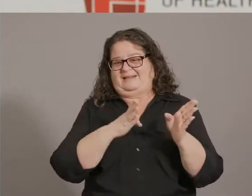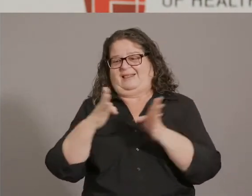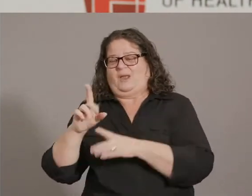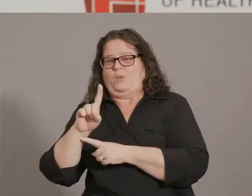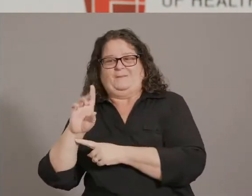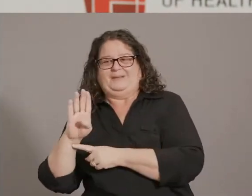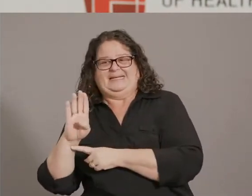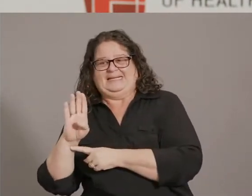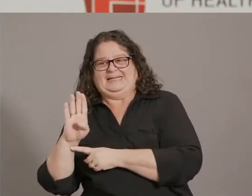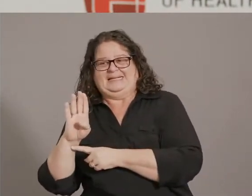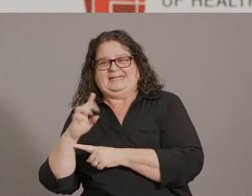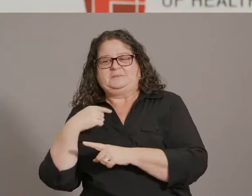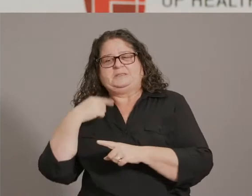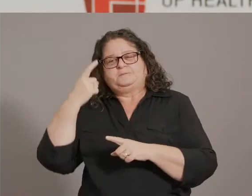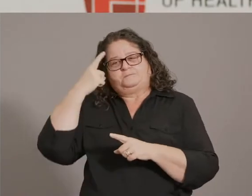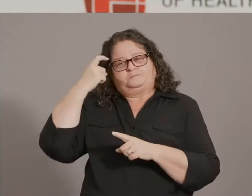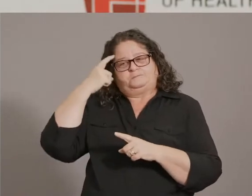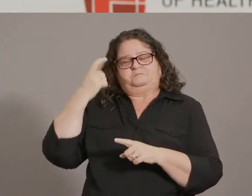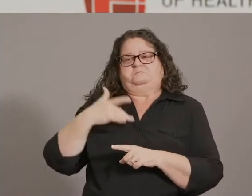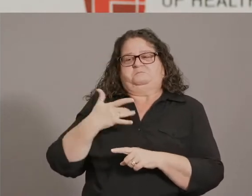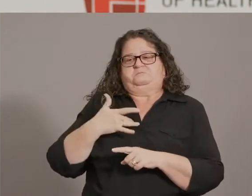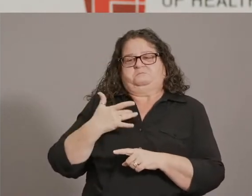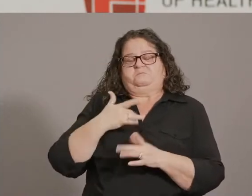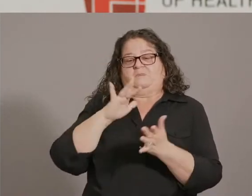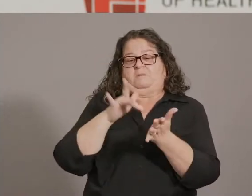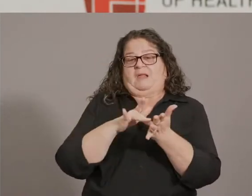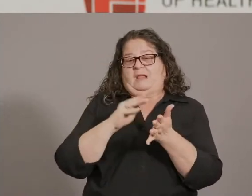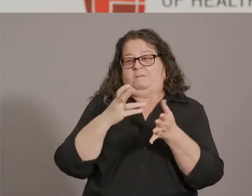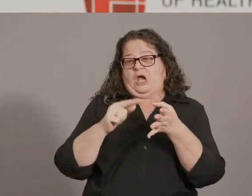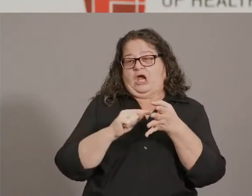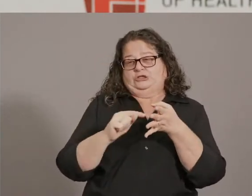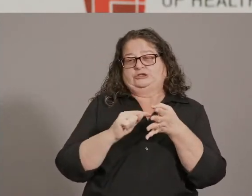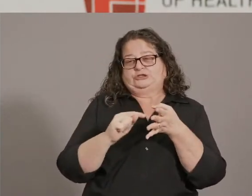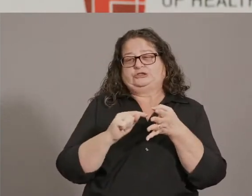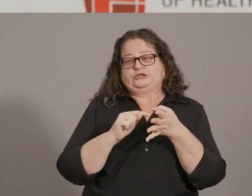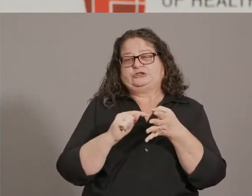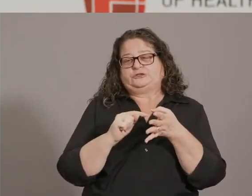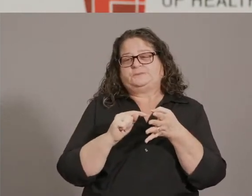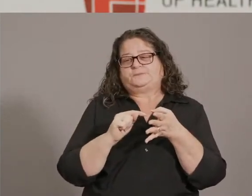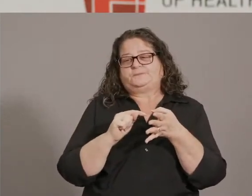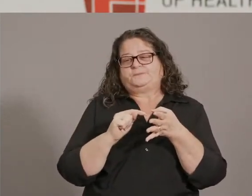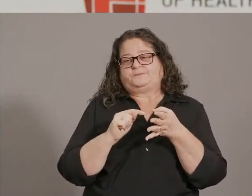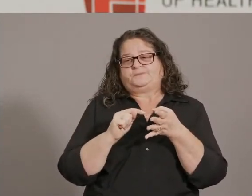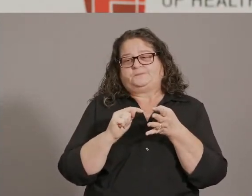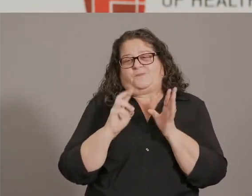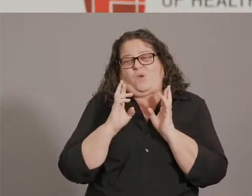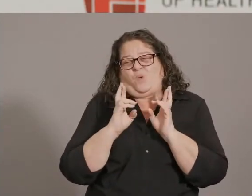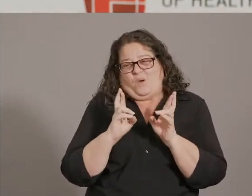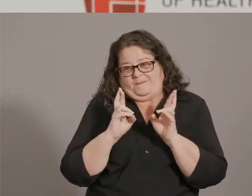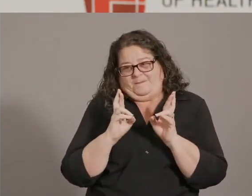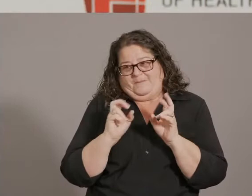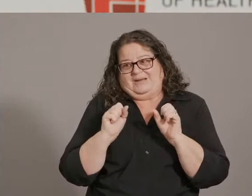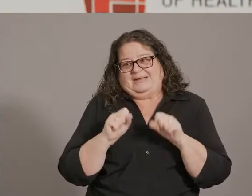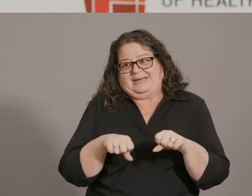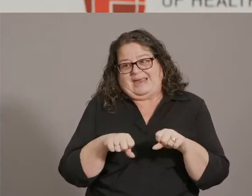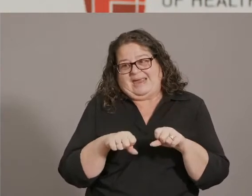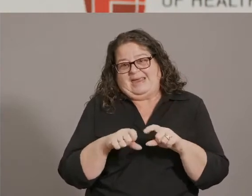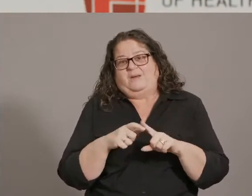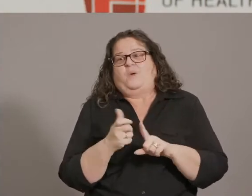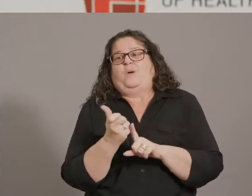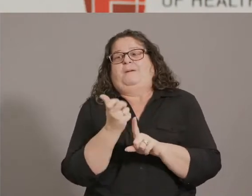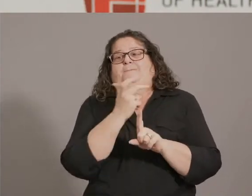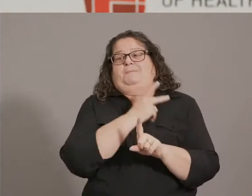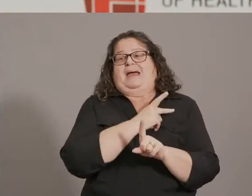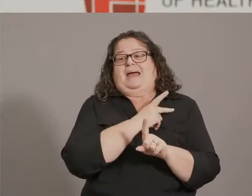beginning mid to March. And so hopefully we'll be able to go back and vaccinate all those people that we have to reschedule or